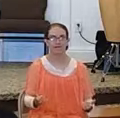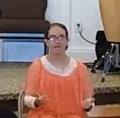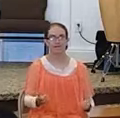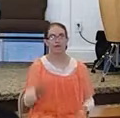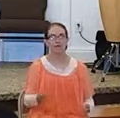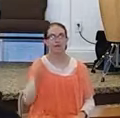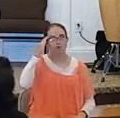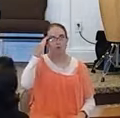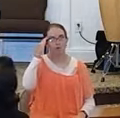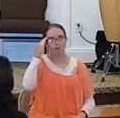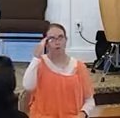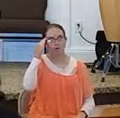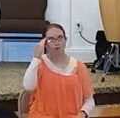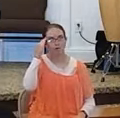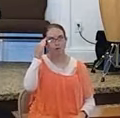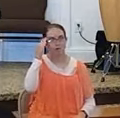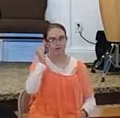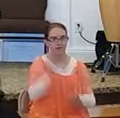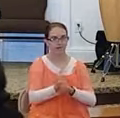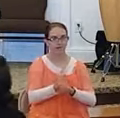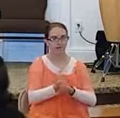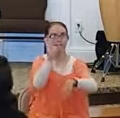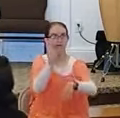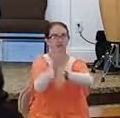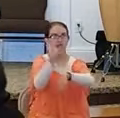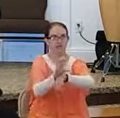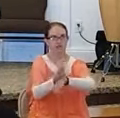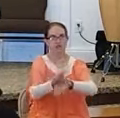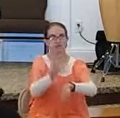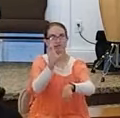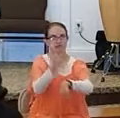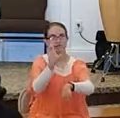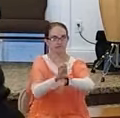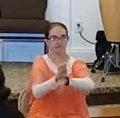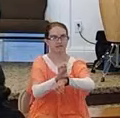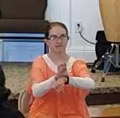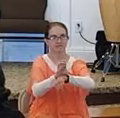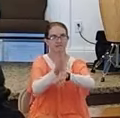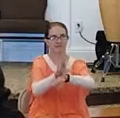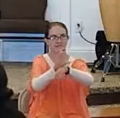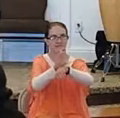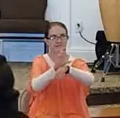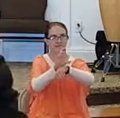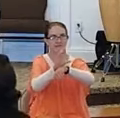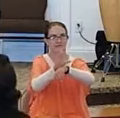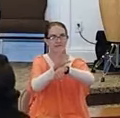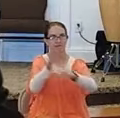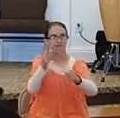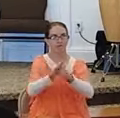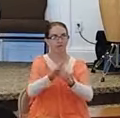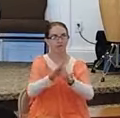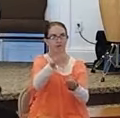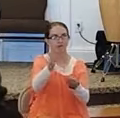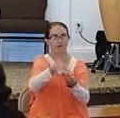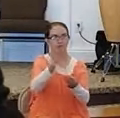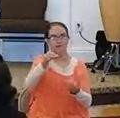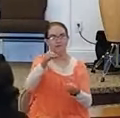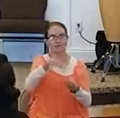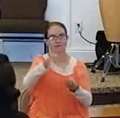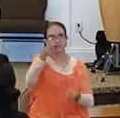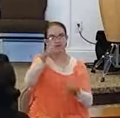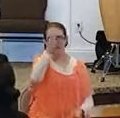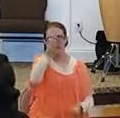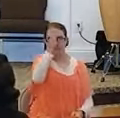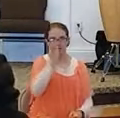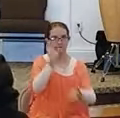you know what's holding them at bay? A church. A church. Hallelujah. A church that has been filled with the Holy Ghost, with the Spirit of God.